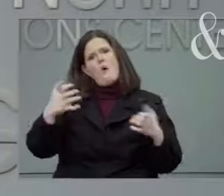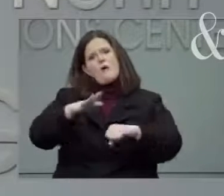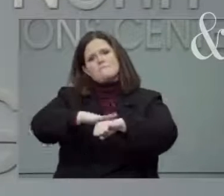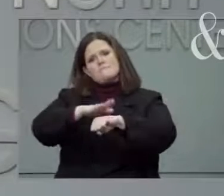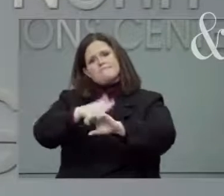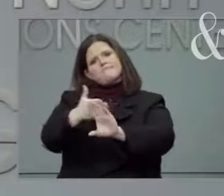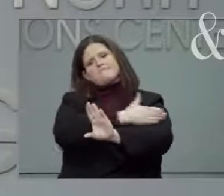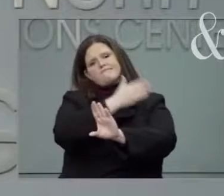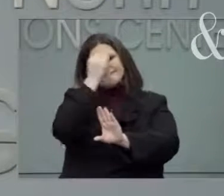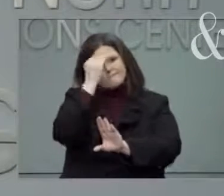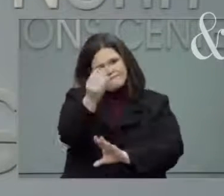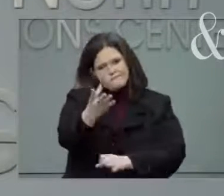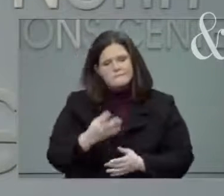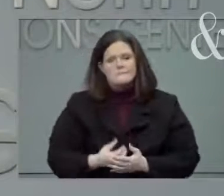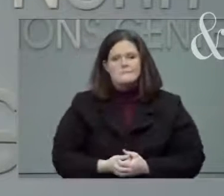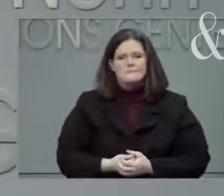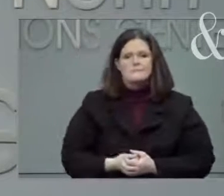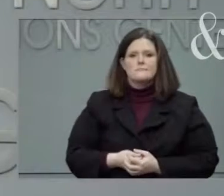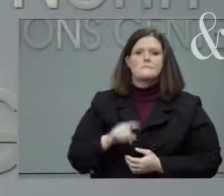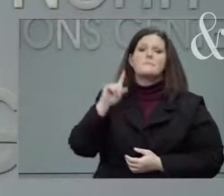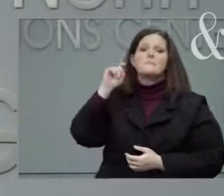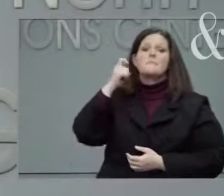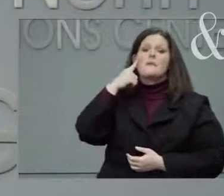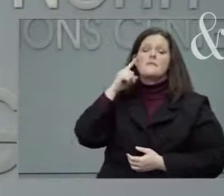Follow-up, Dewan Hogard, ABC 11.